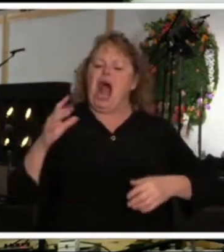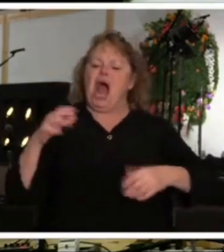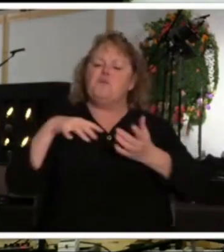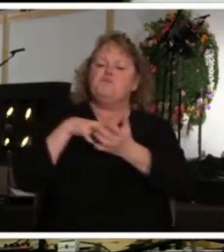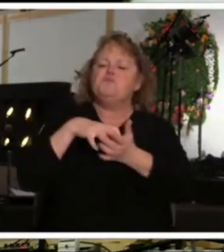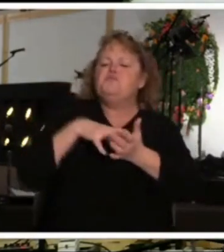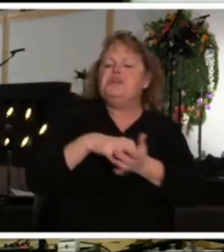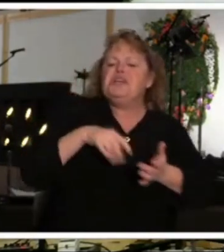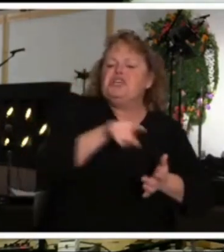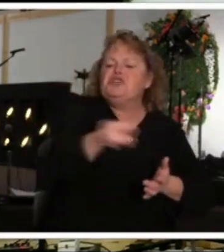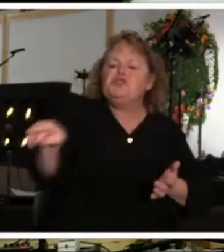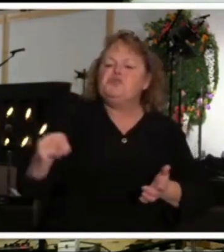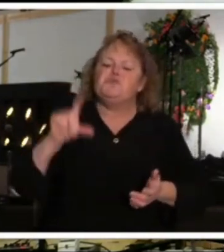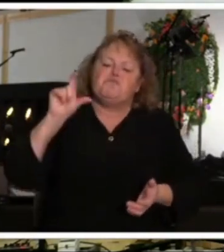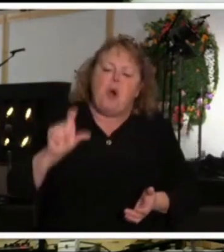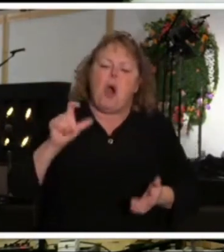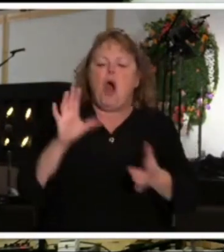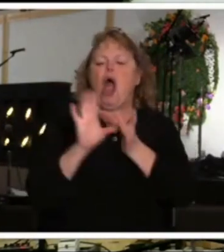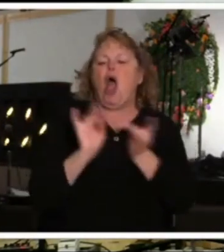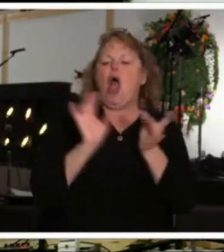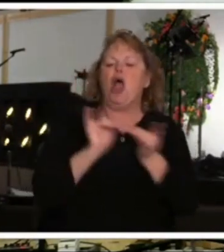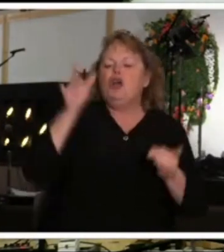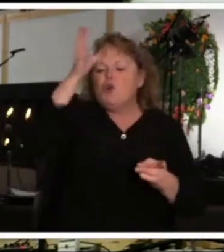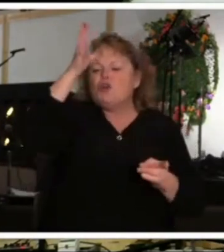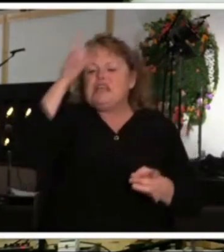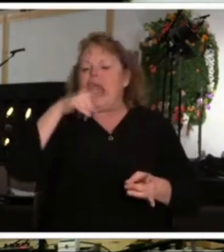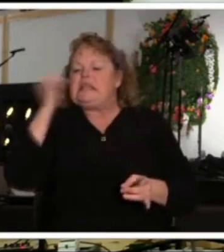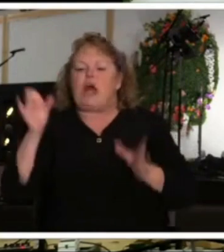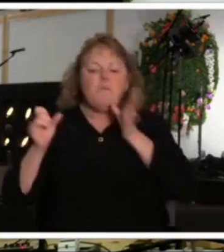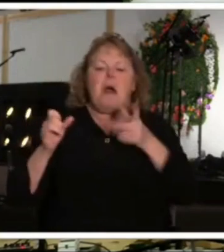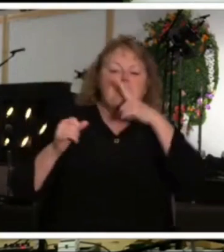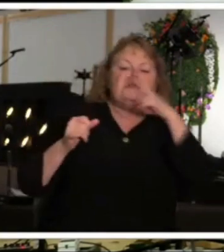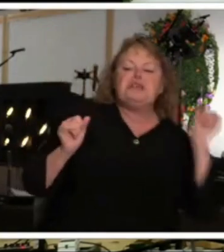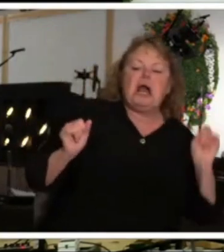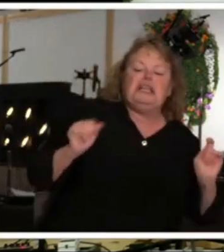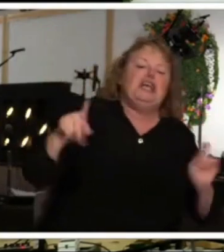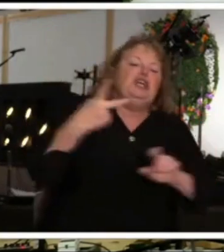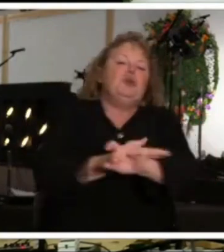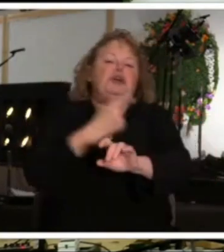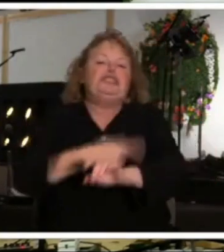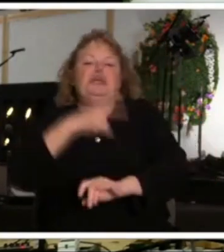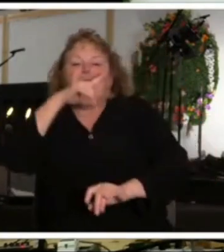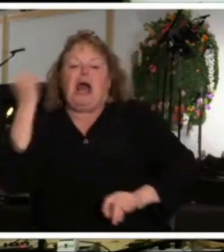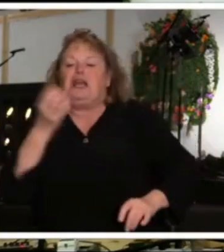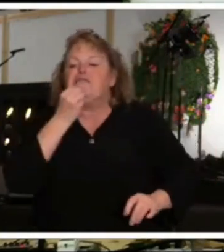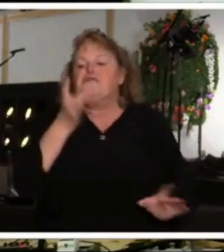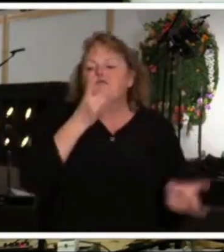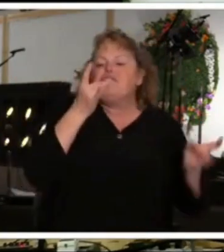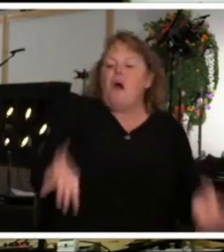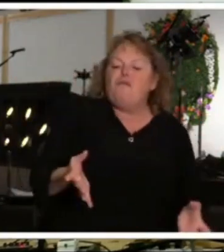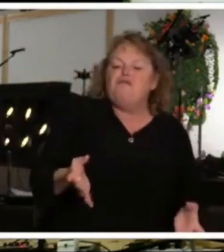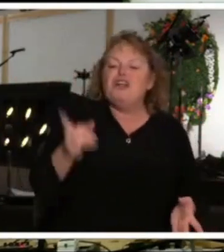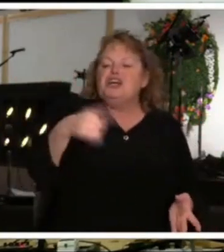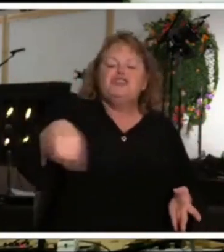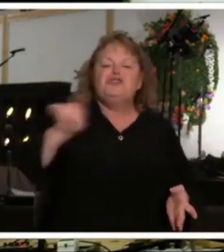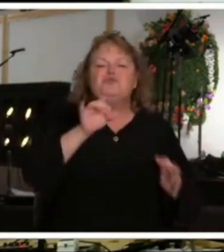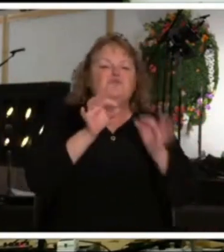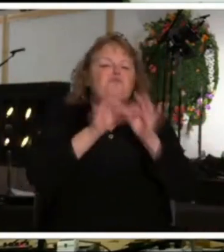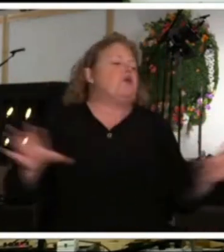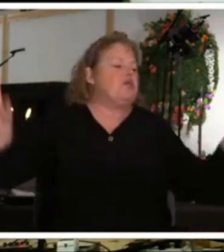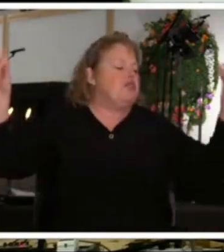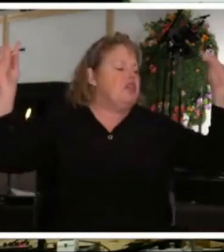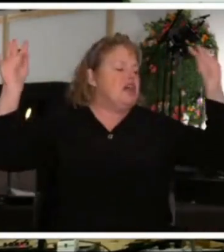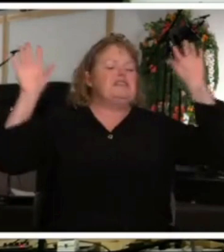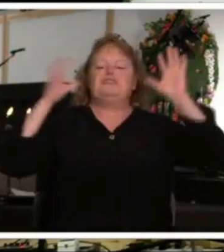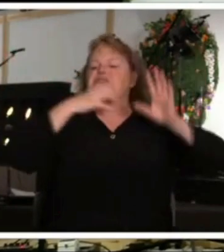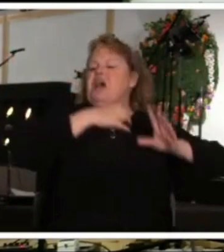puny dudes can't do nothing. Your daddy's ugly. Your mama's ugly. Your sheep are ugly. Your food's ugly. You guys aren't worth 2 cents. I wish y'all